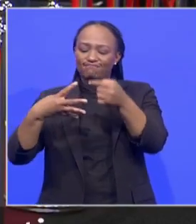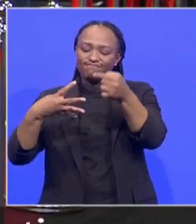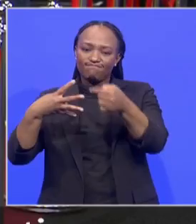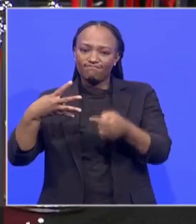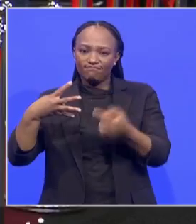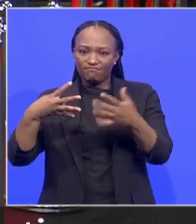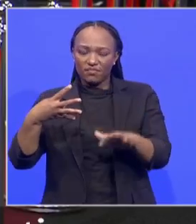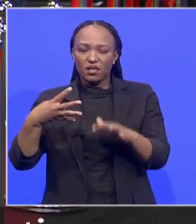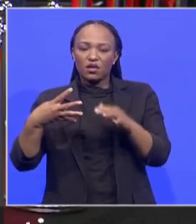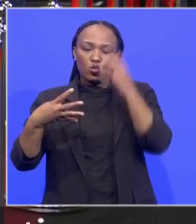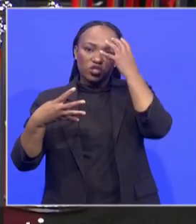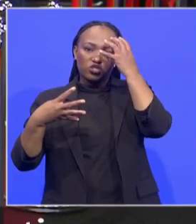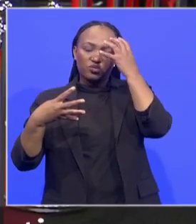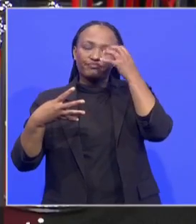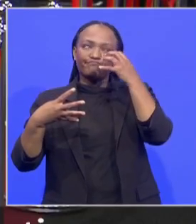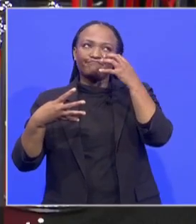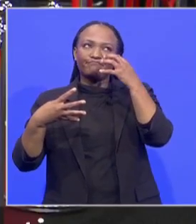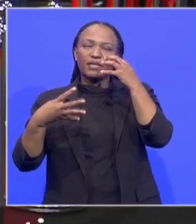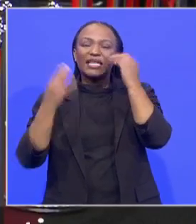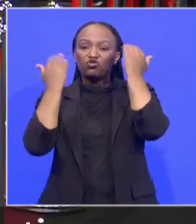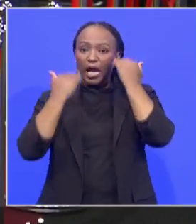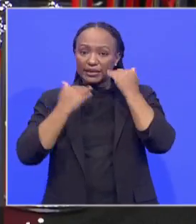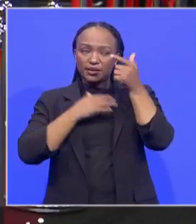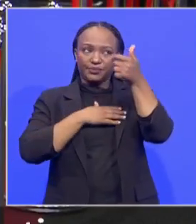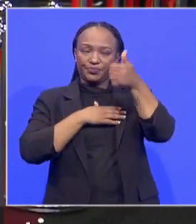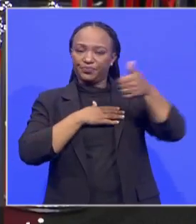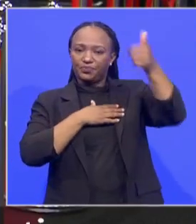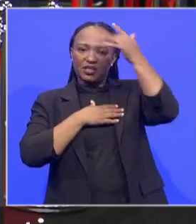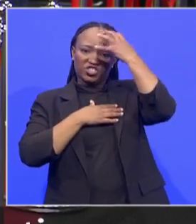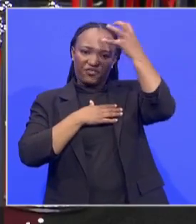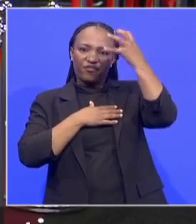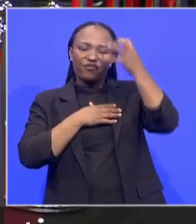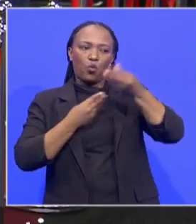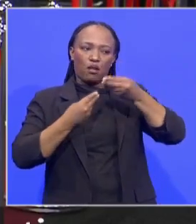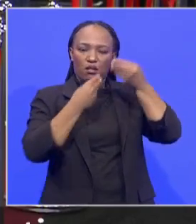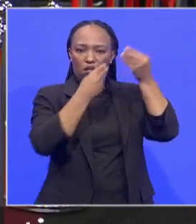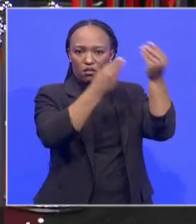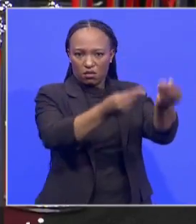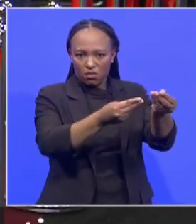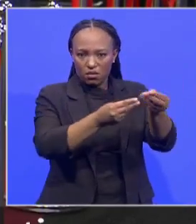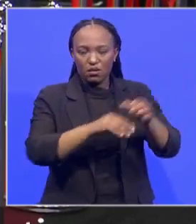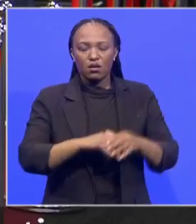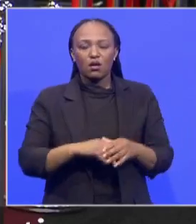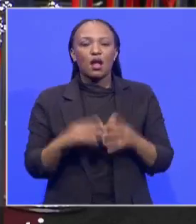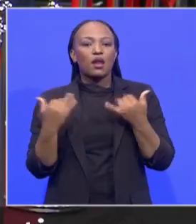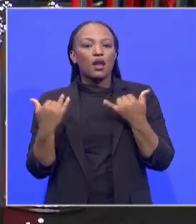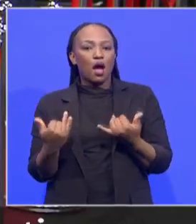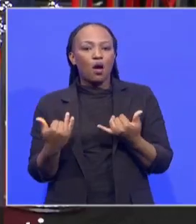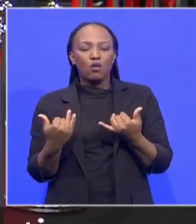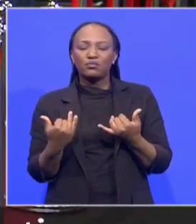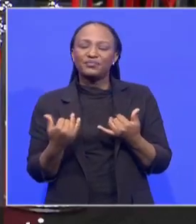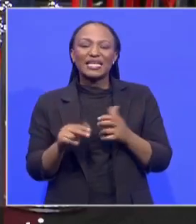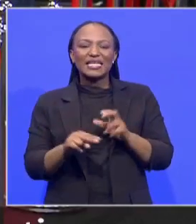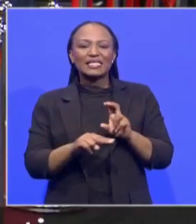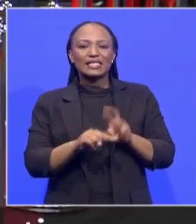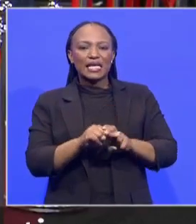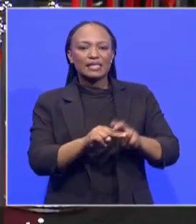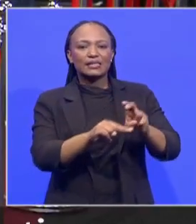handed over to the Chief Justice once the seat assignment is completed. So as of now, there are no seat